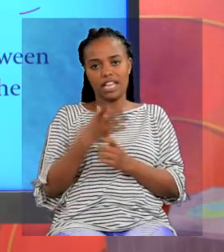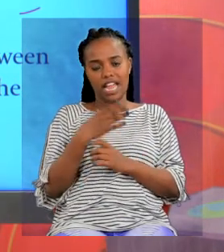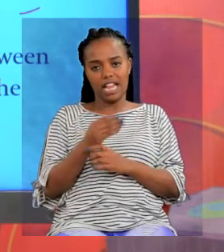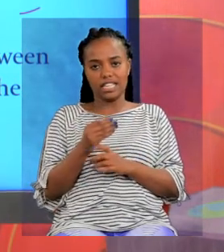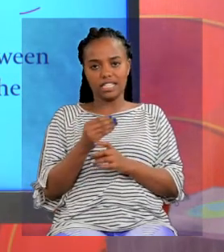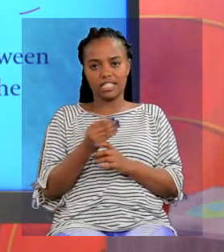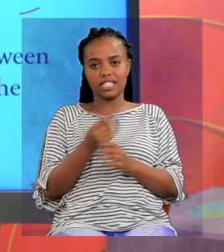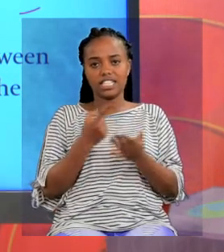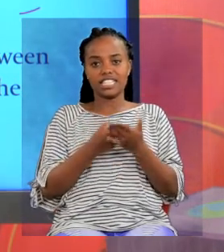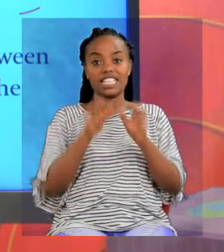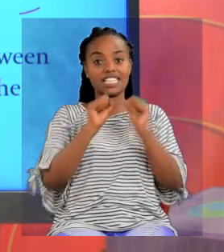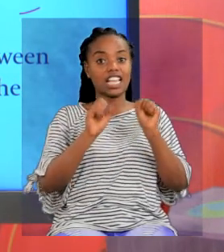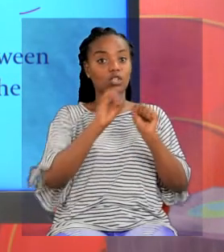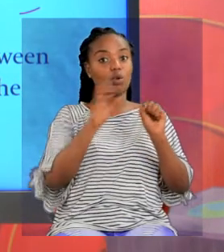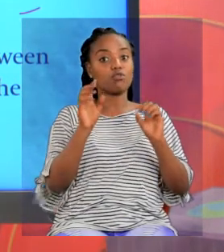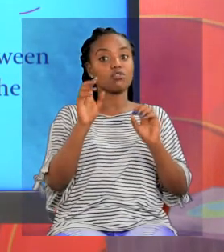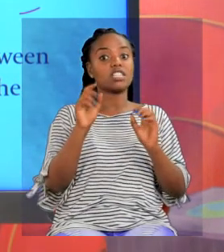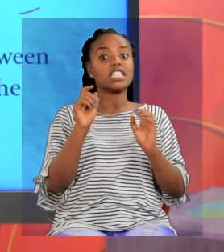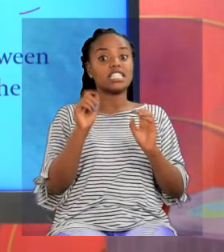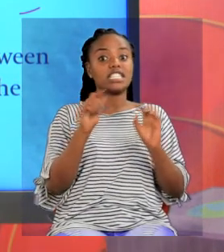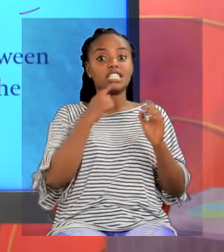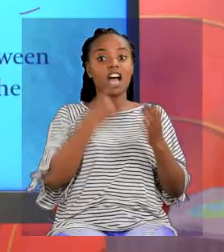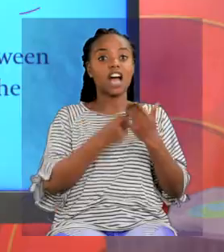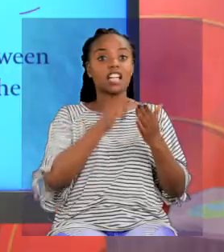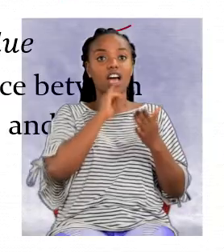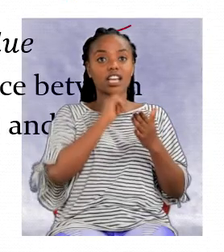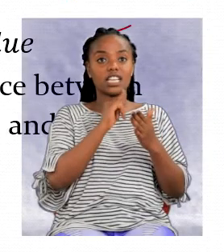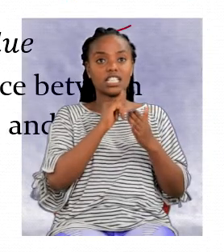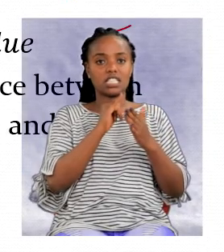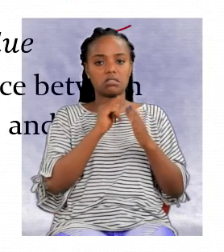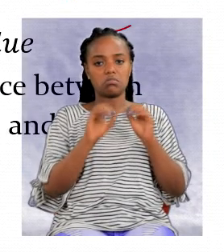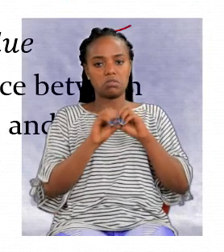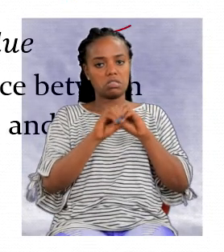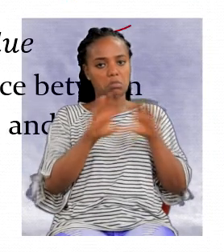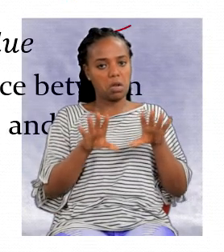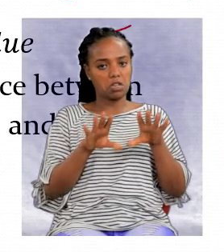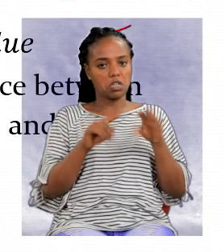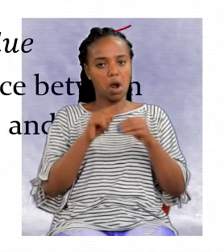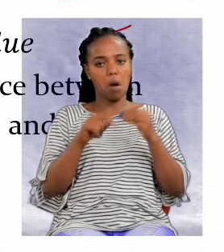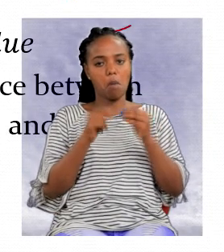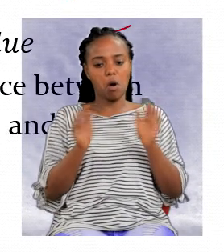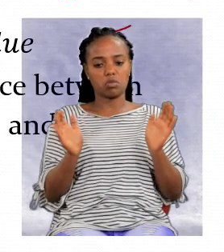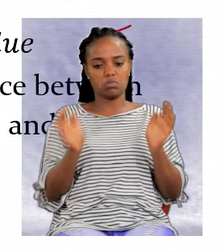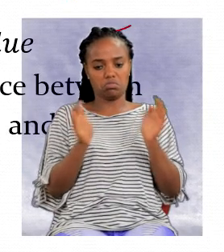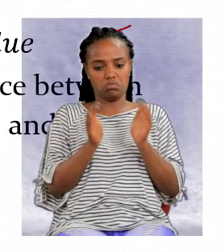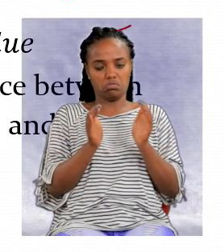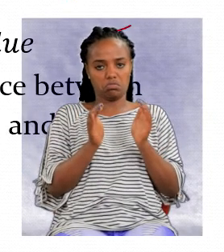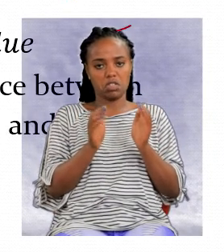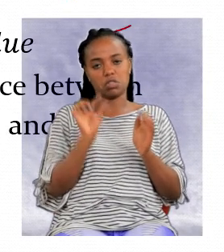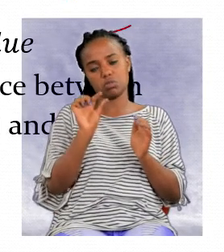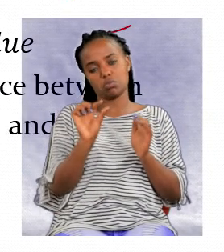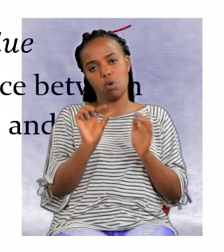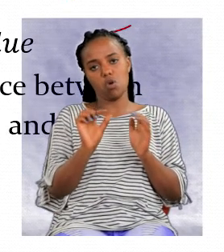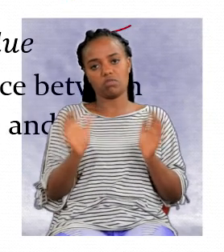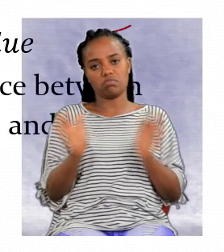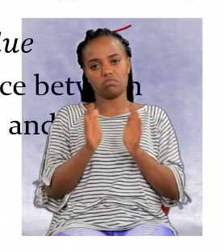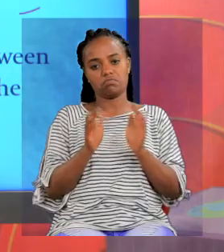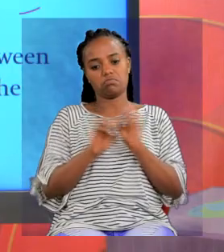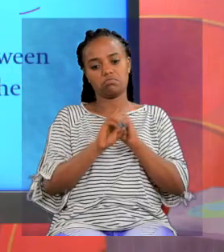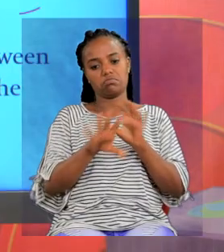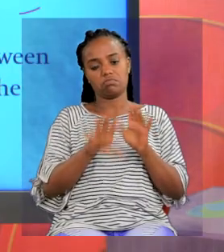and this set of data is dispersion about this center data is almost small.